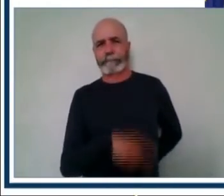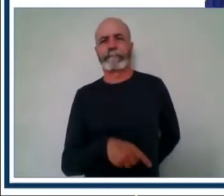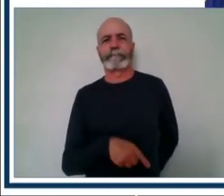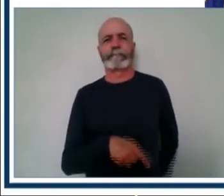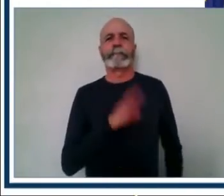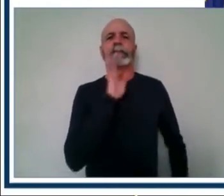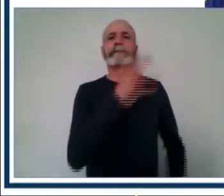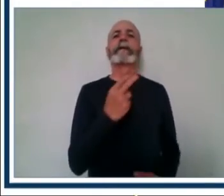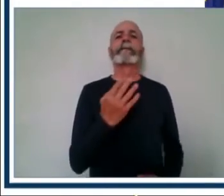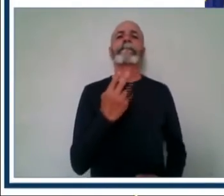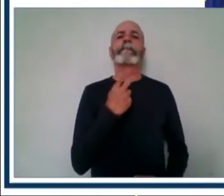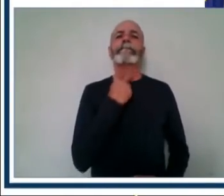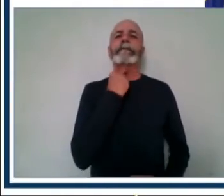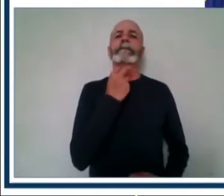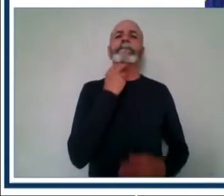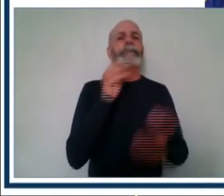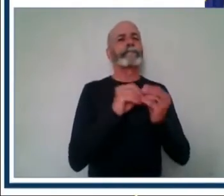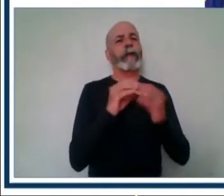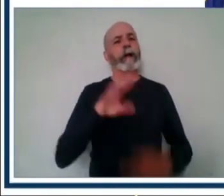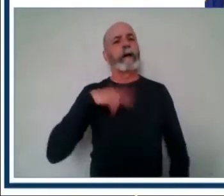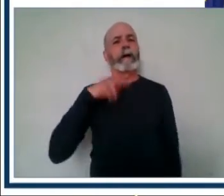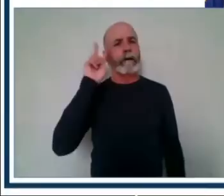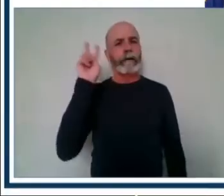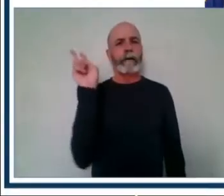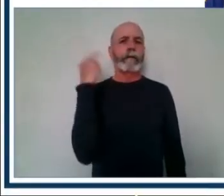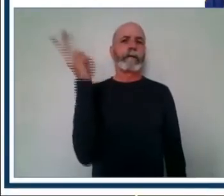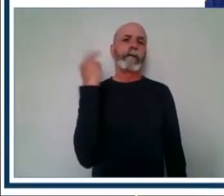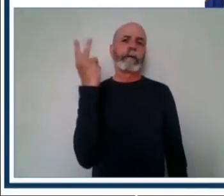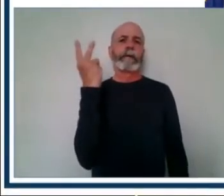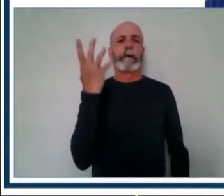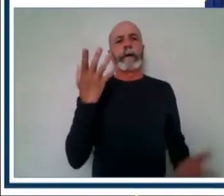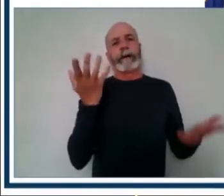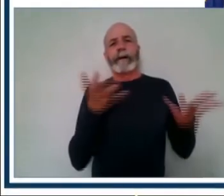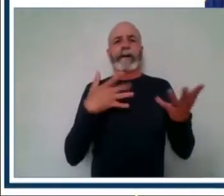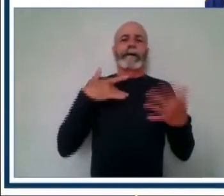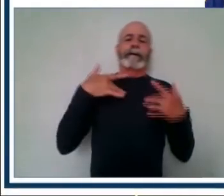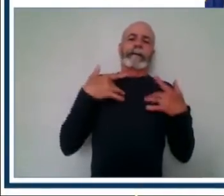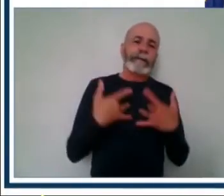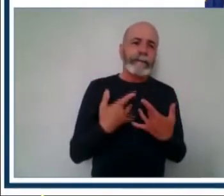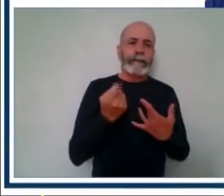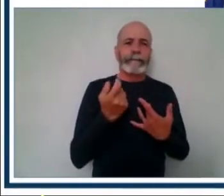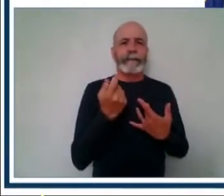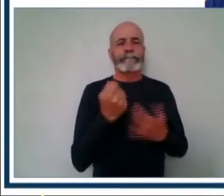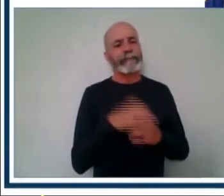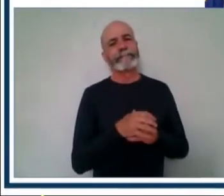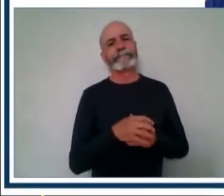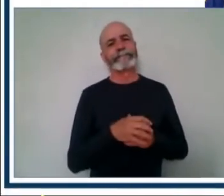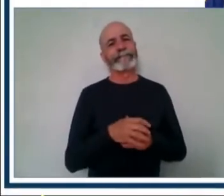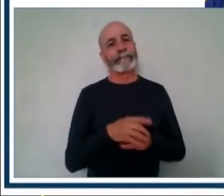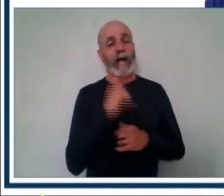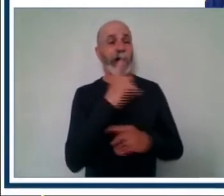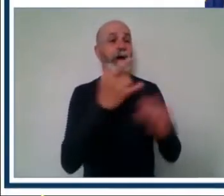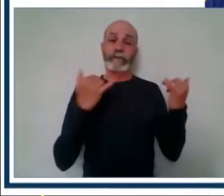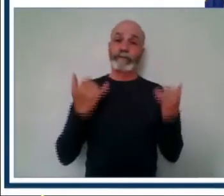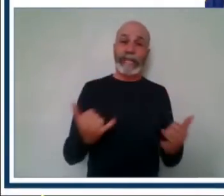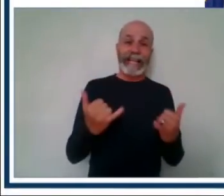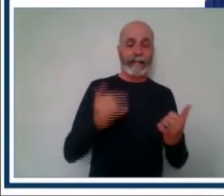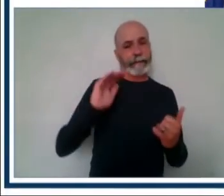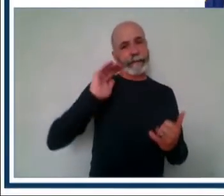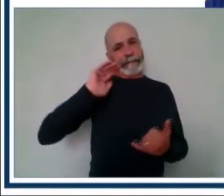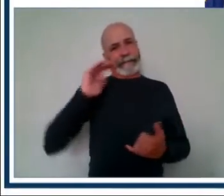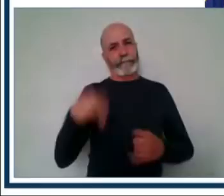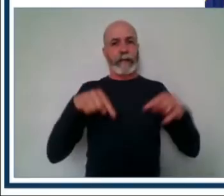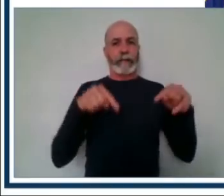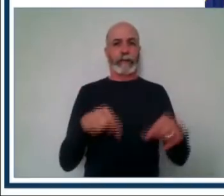I'm just wondering. You said the most Nova Scotians, we're only 2 days into the lockdown, and you said most Nova Scotians are following the rules.